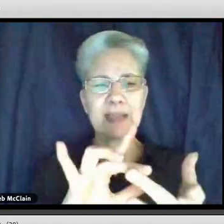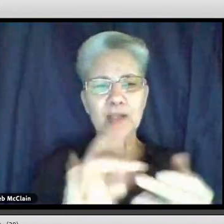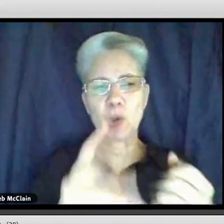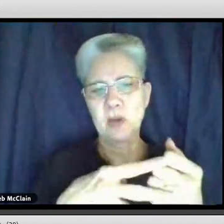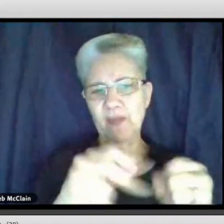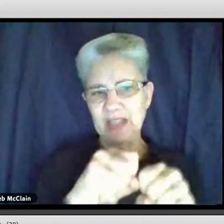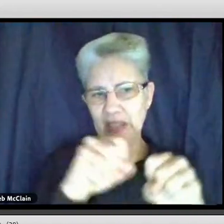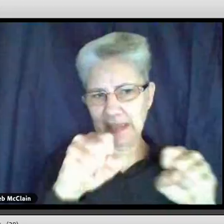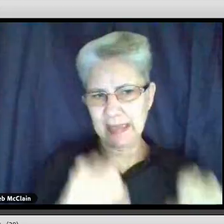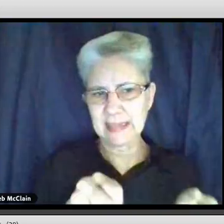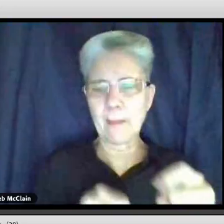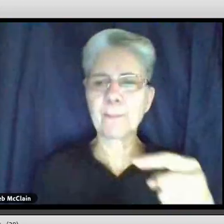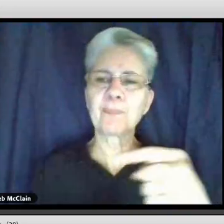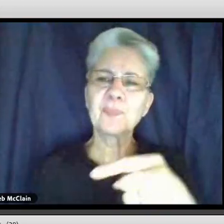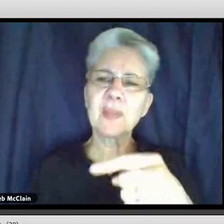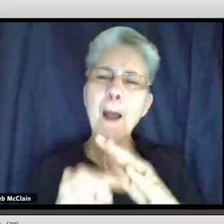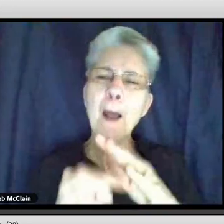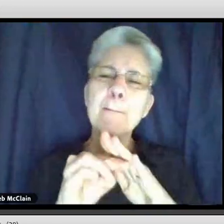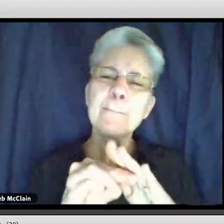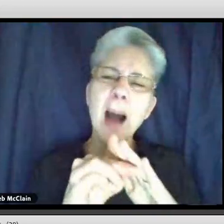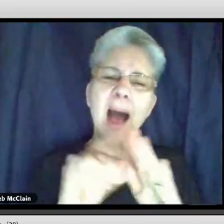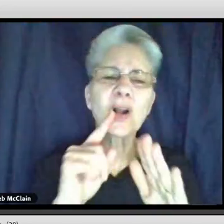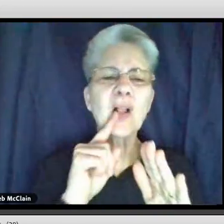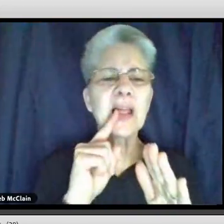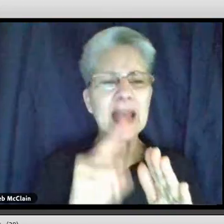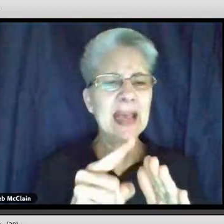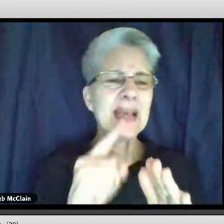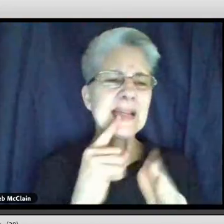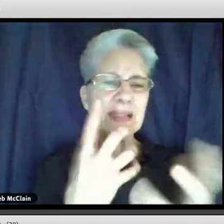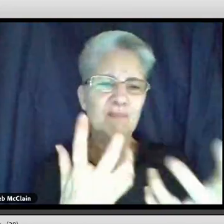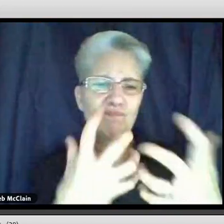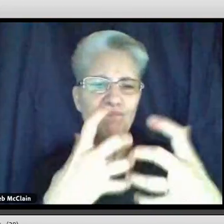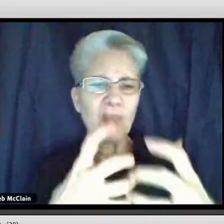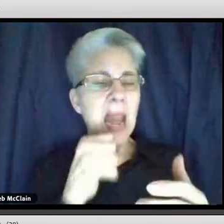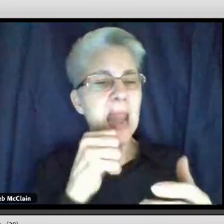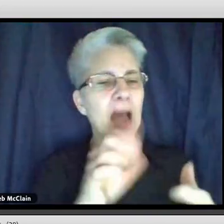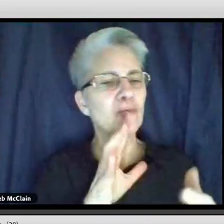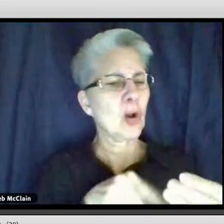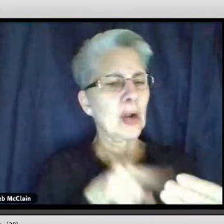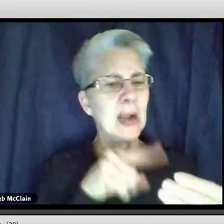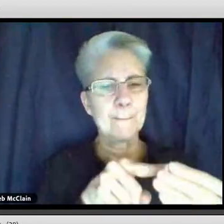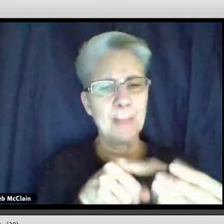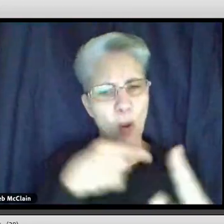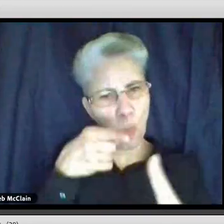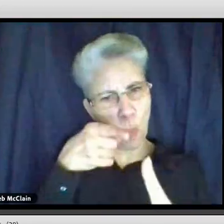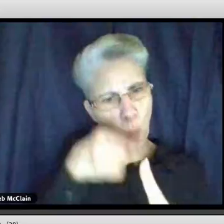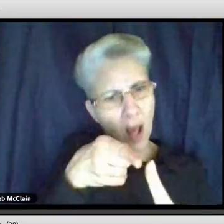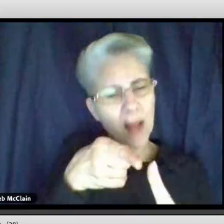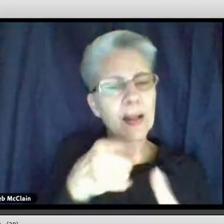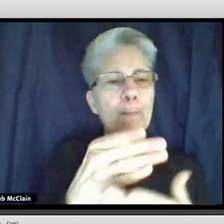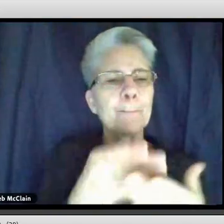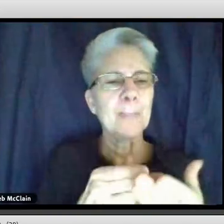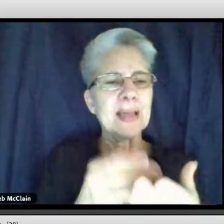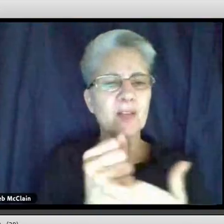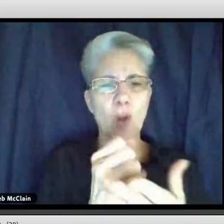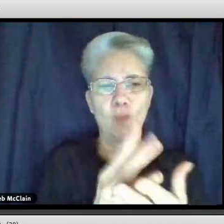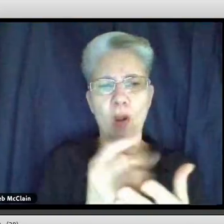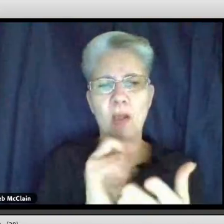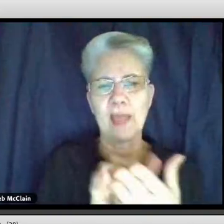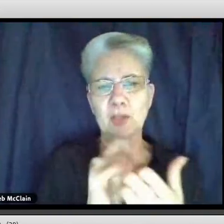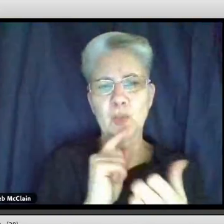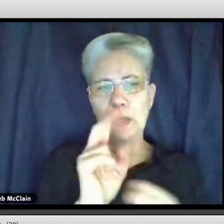systems. So this model is tool agnostic and system agnostic. It's not talking about a single piece of software that you